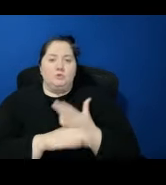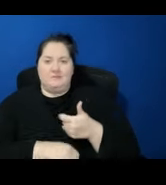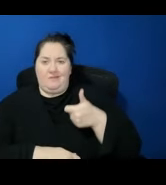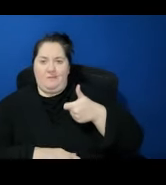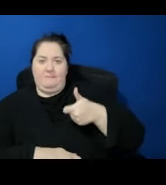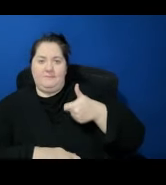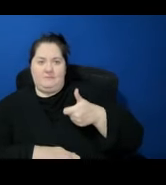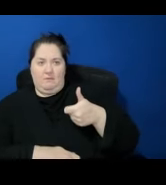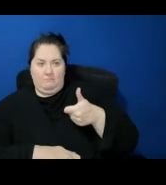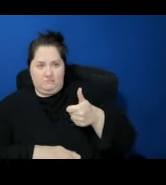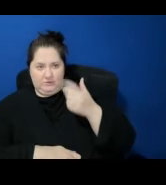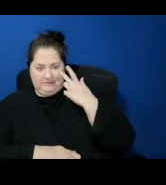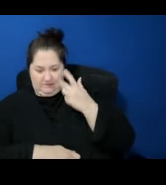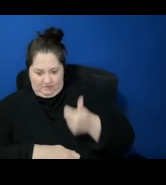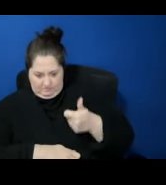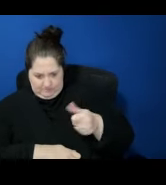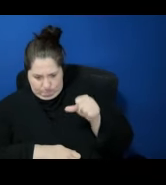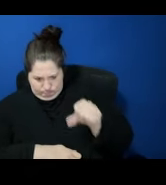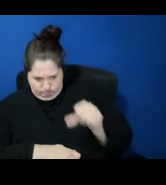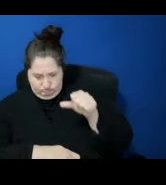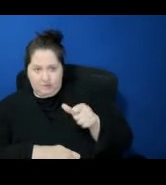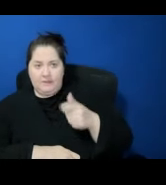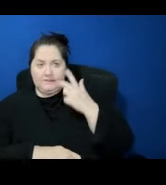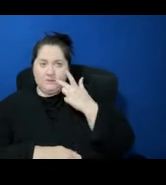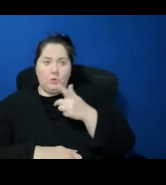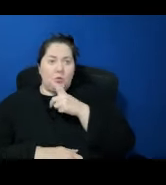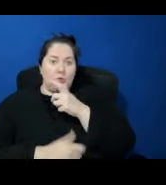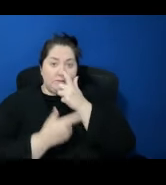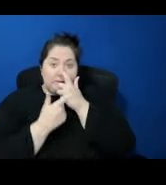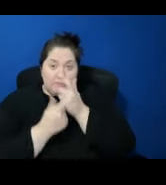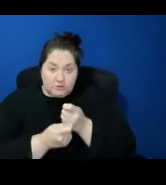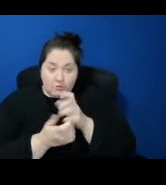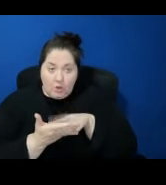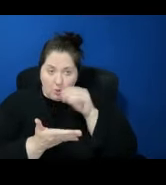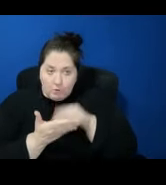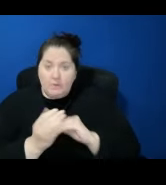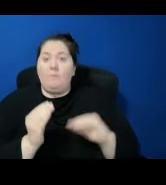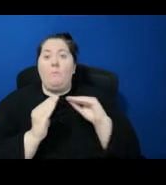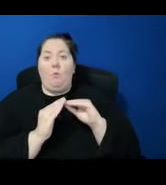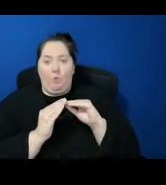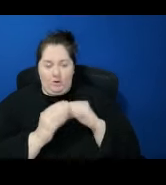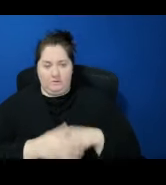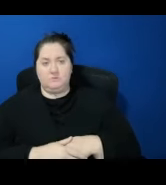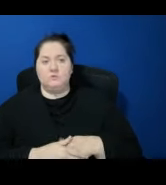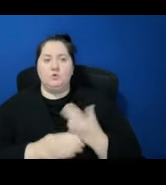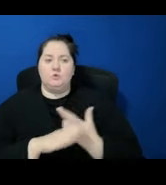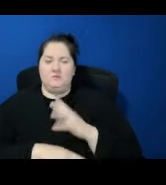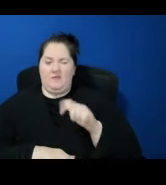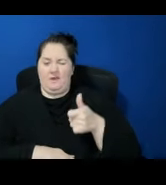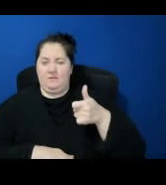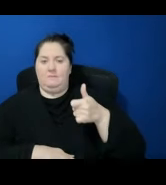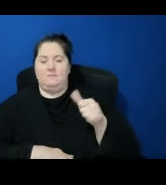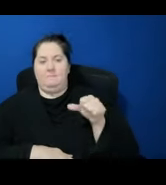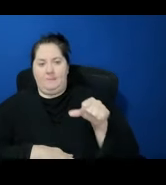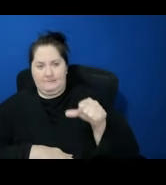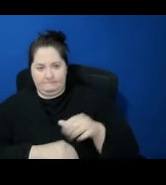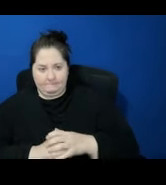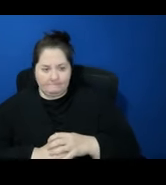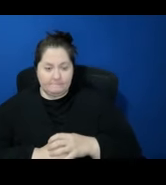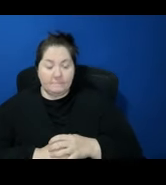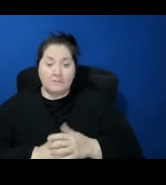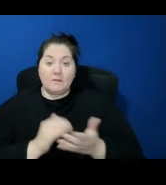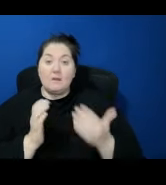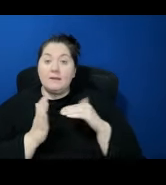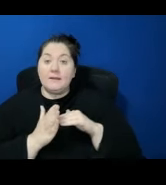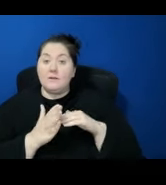button because that'll help everyone see what the group is interested in learning. So definitely use the thumbs up button. Again,